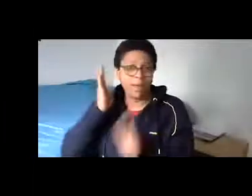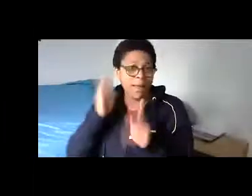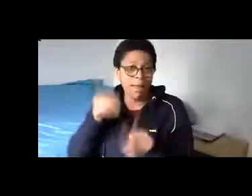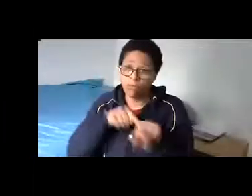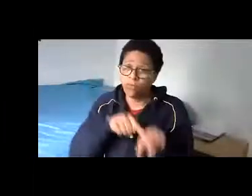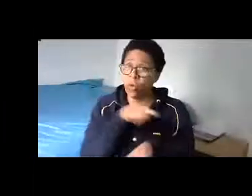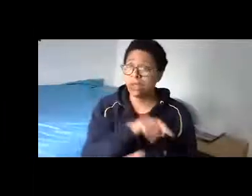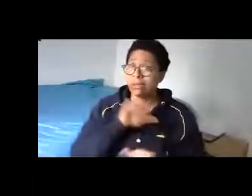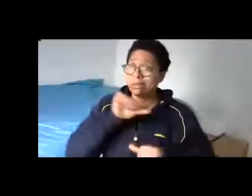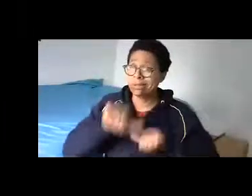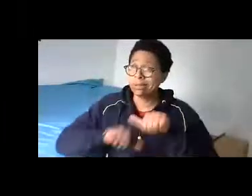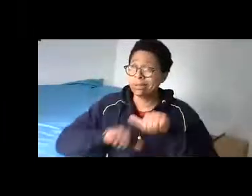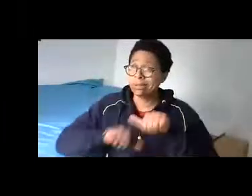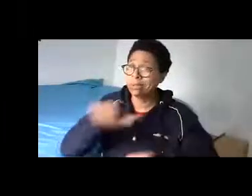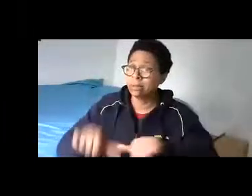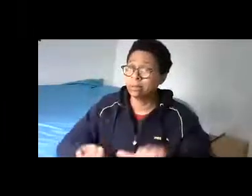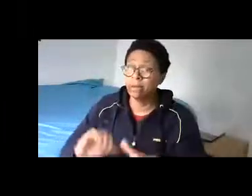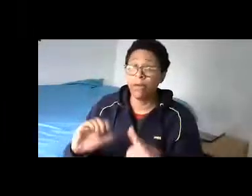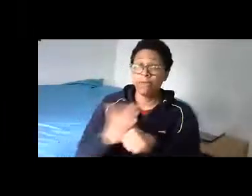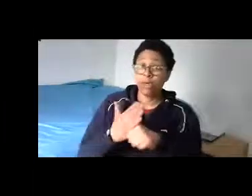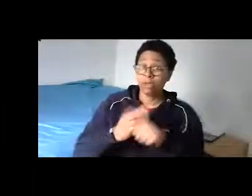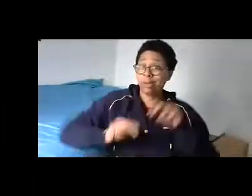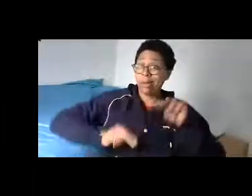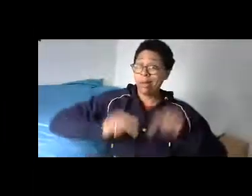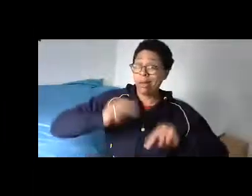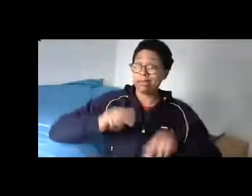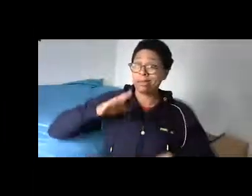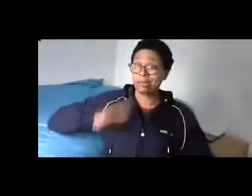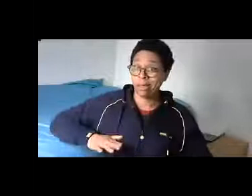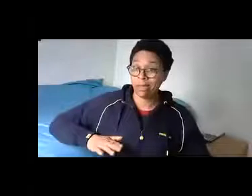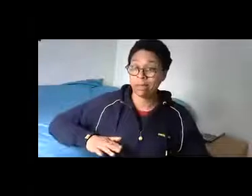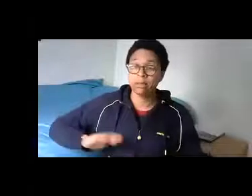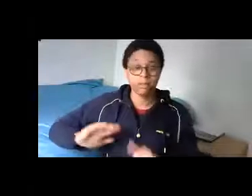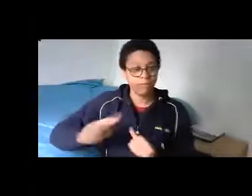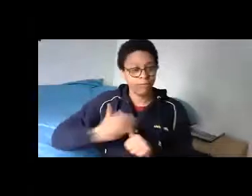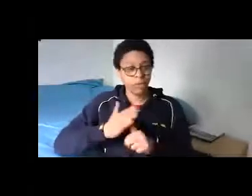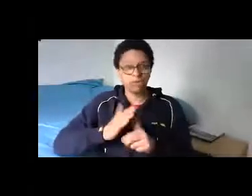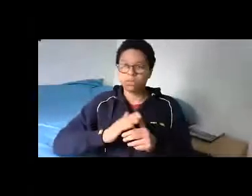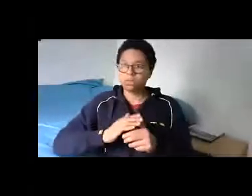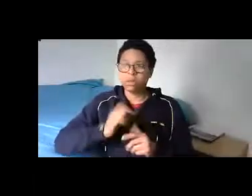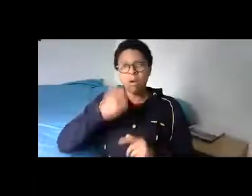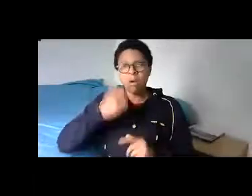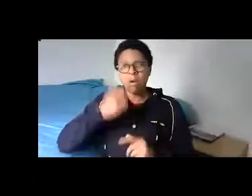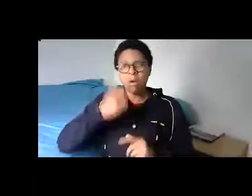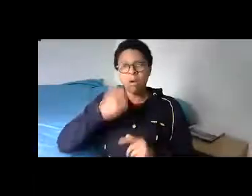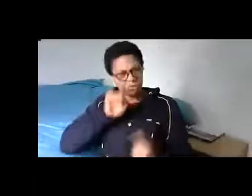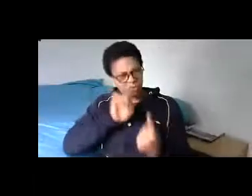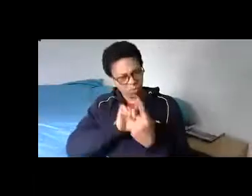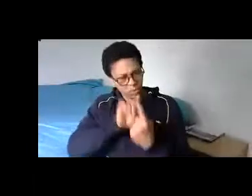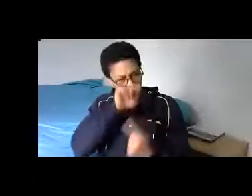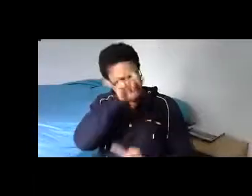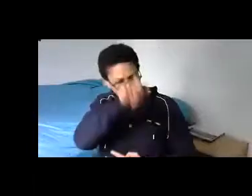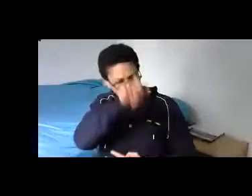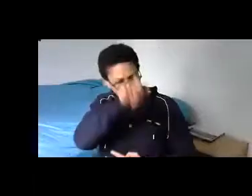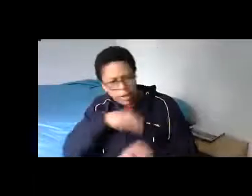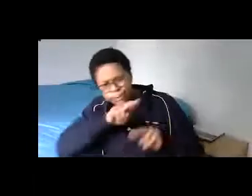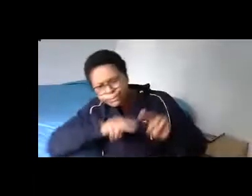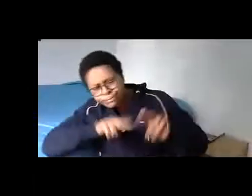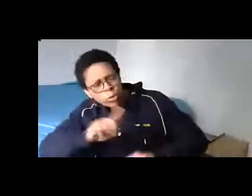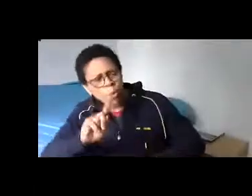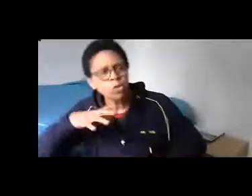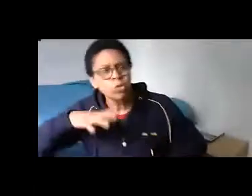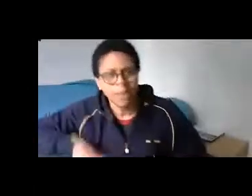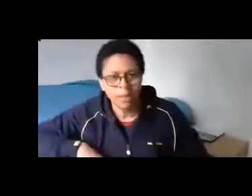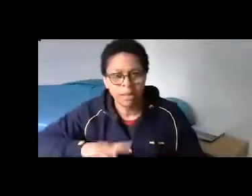which are assess needs. That's when they do needs assessments, decide if they have a duty to